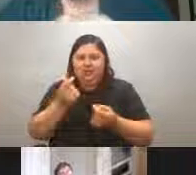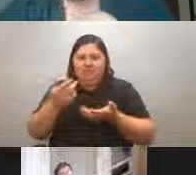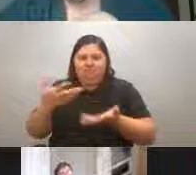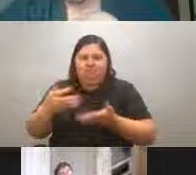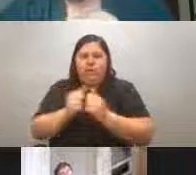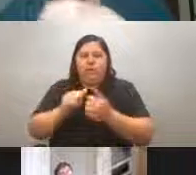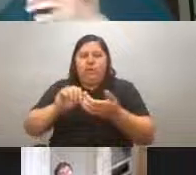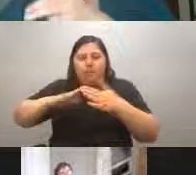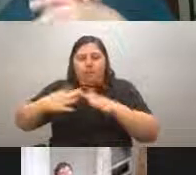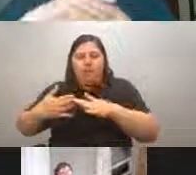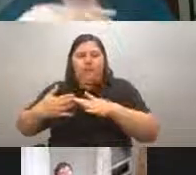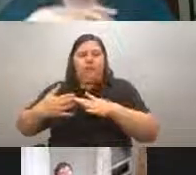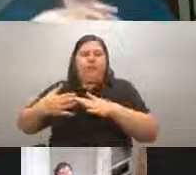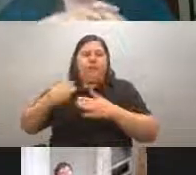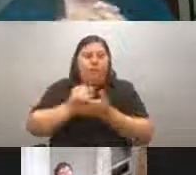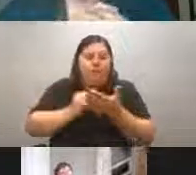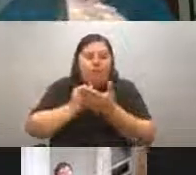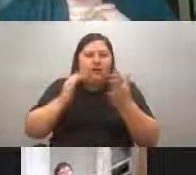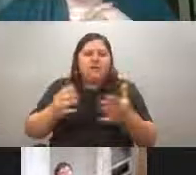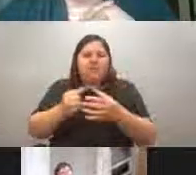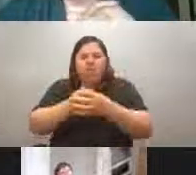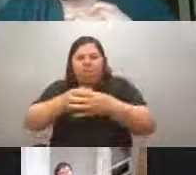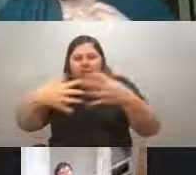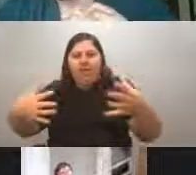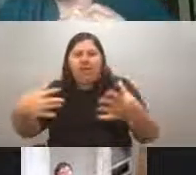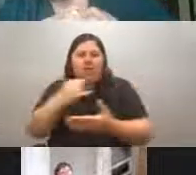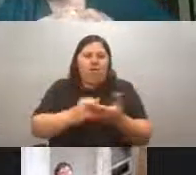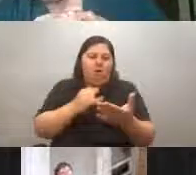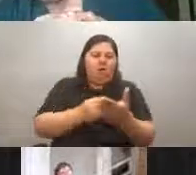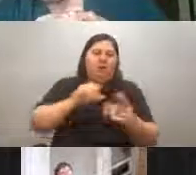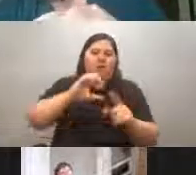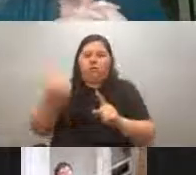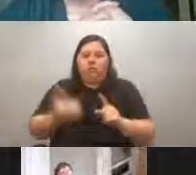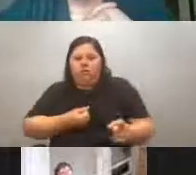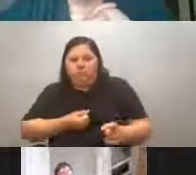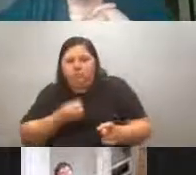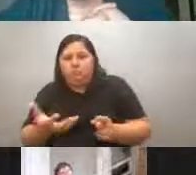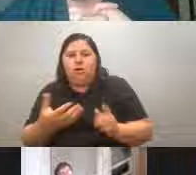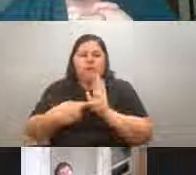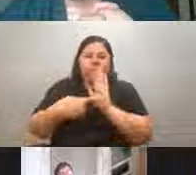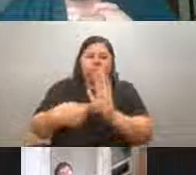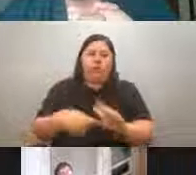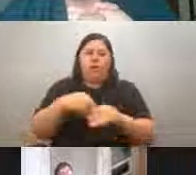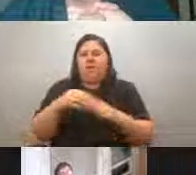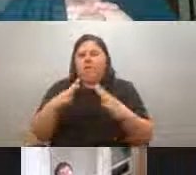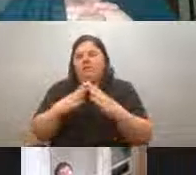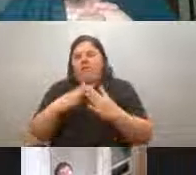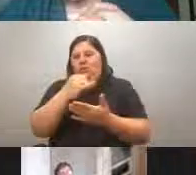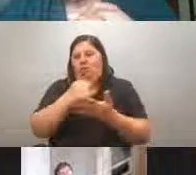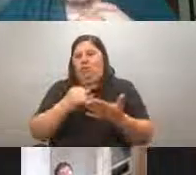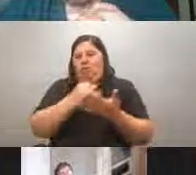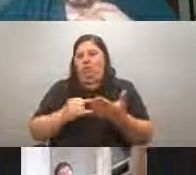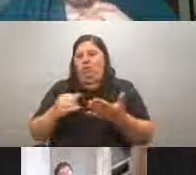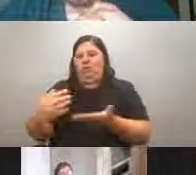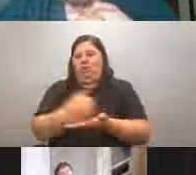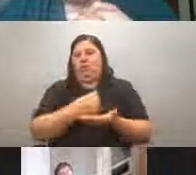of artists and expanding the range of artistic and cultural expression represented in the city's art collection. Um,